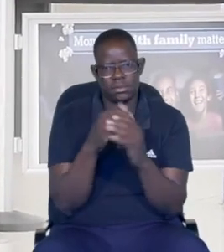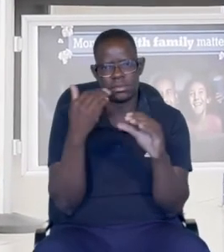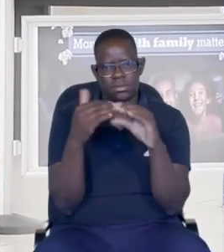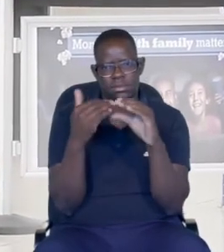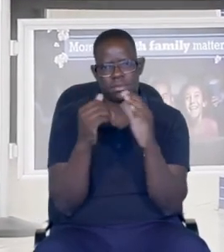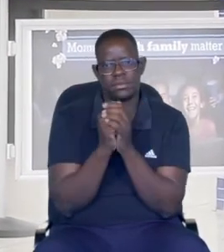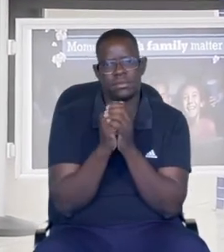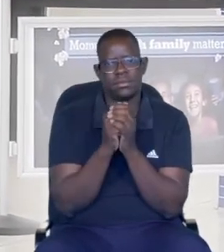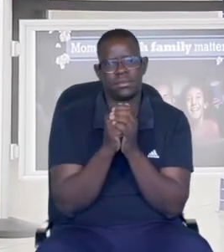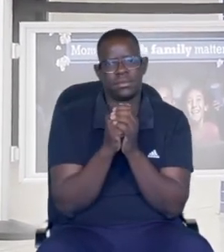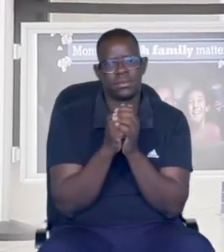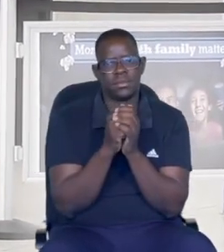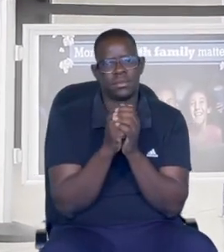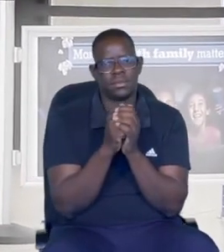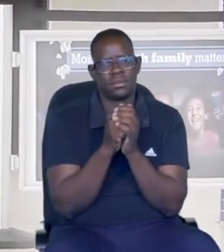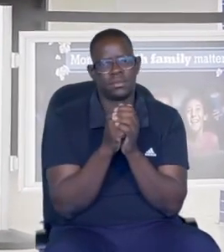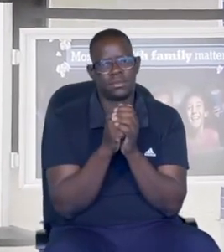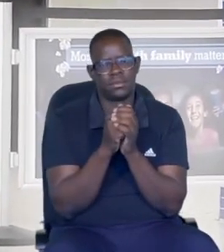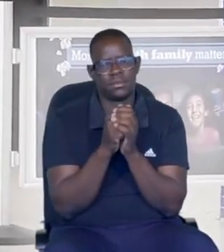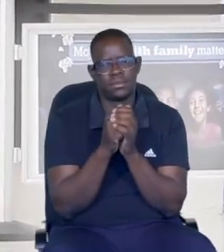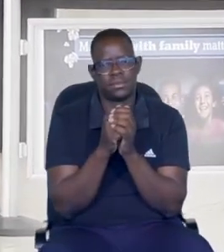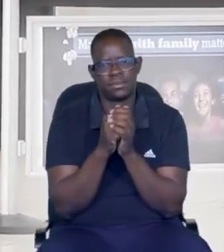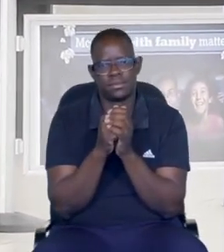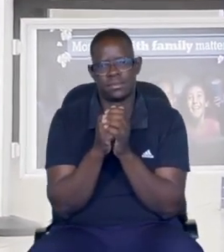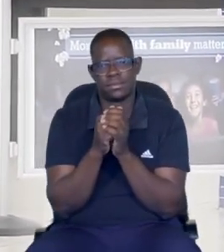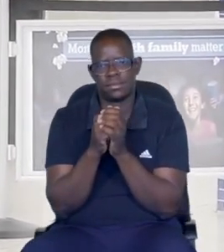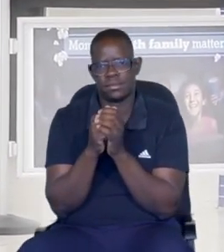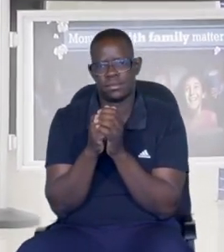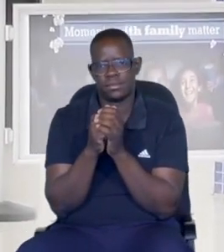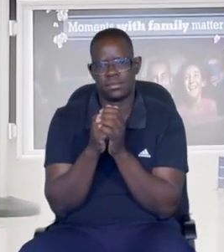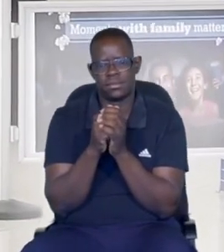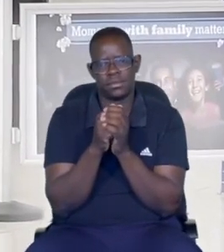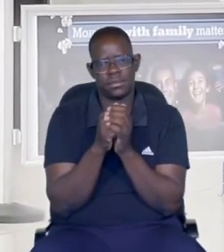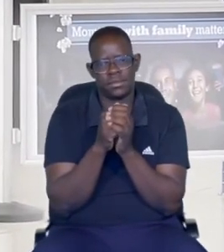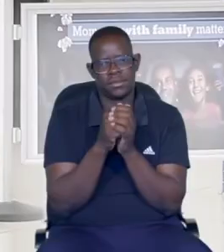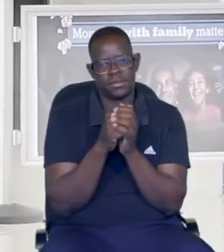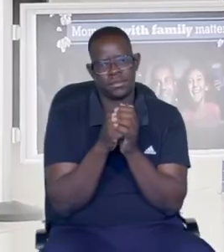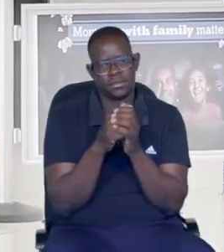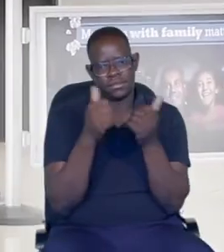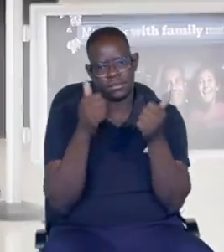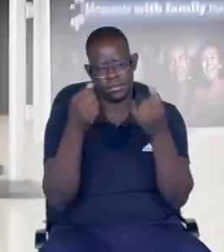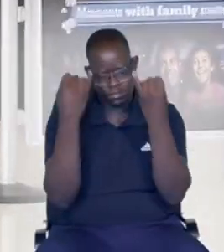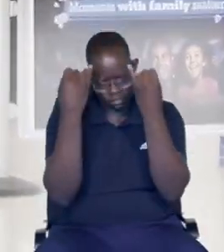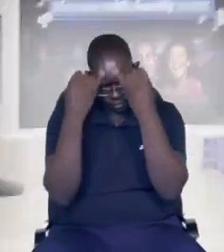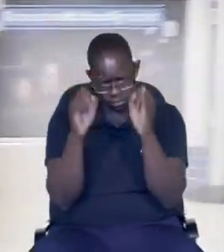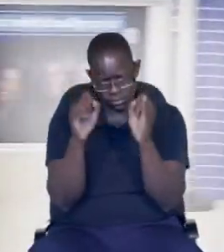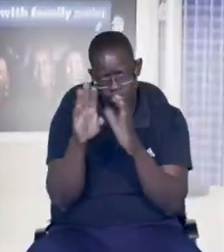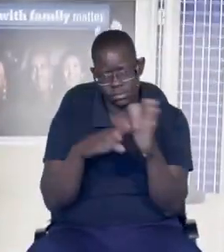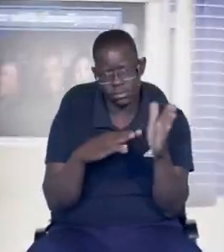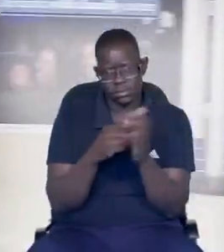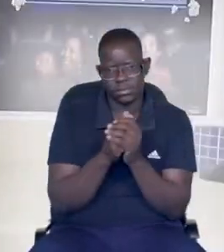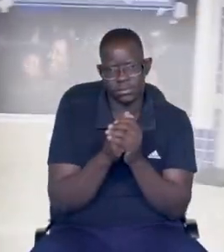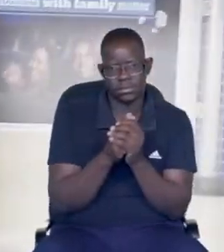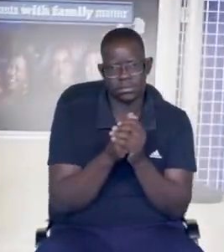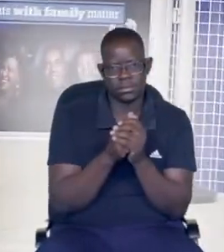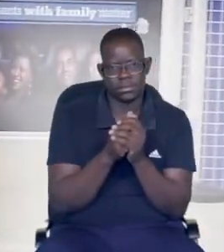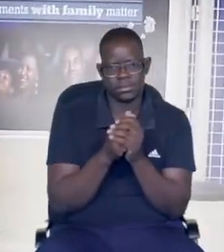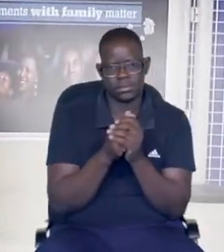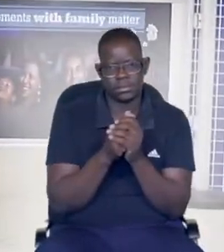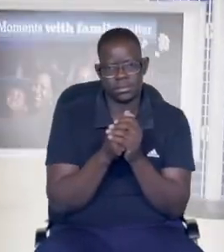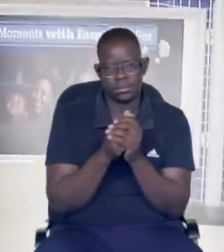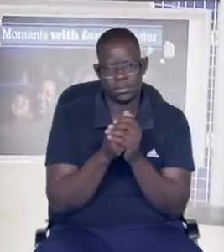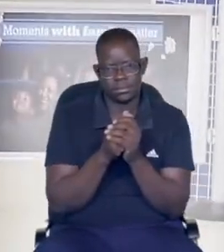Let's go sit over those pages next. It's in about 20 minutes before the movie starts. Good idea. Okay, maybe this